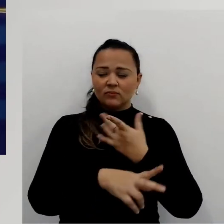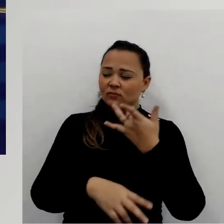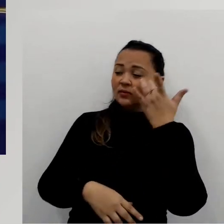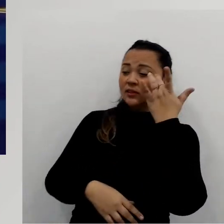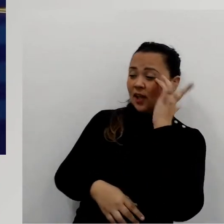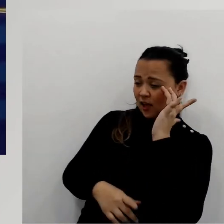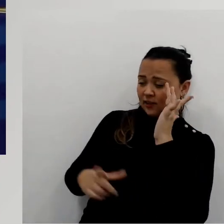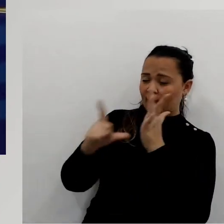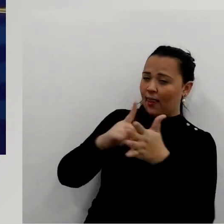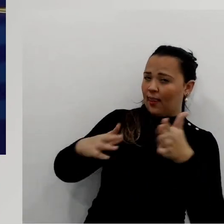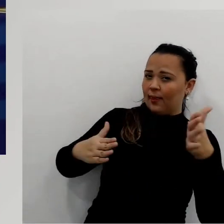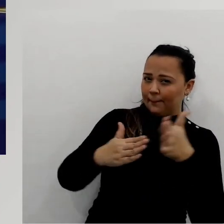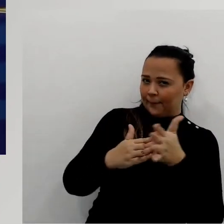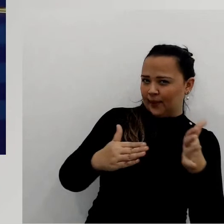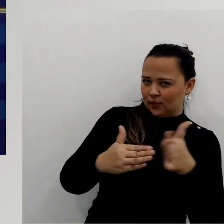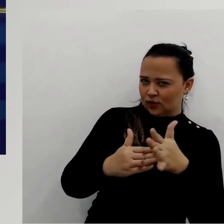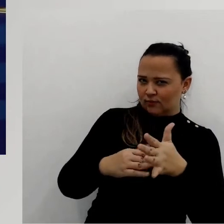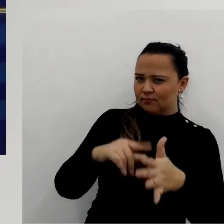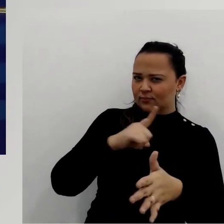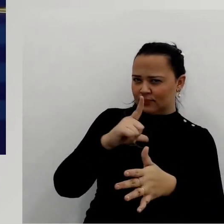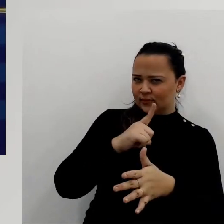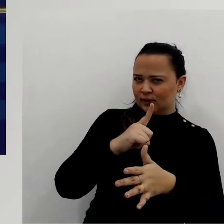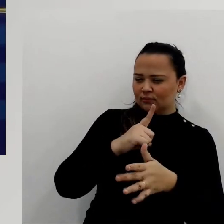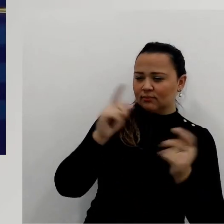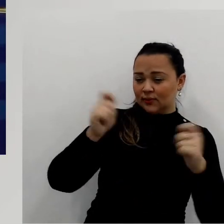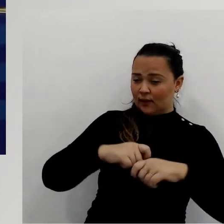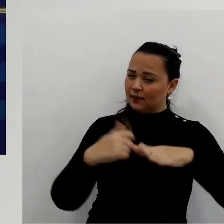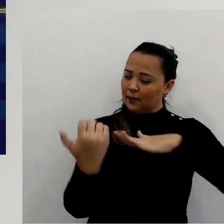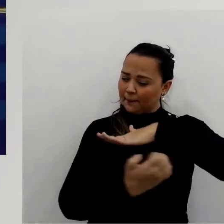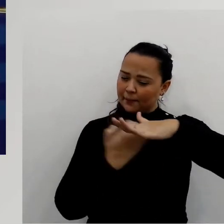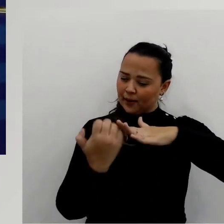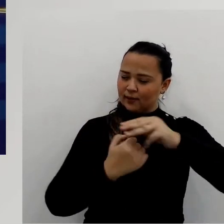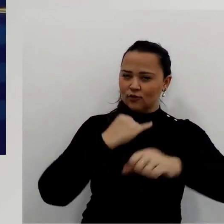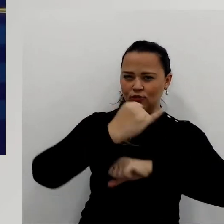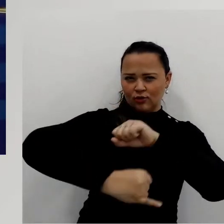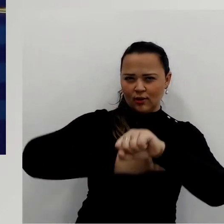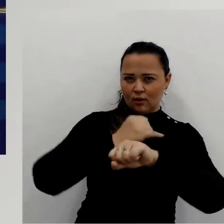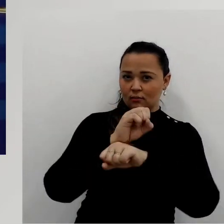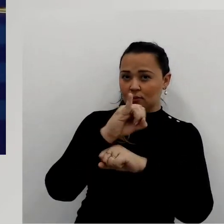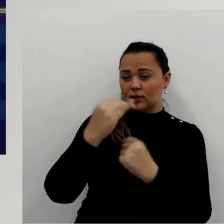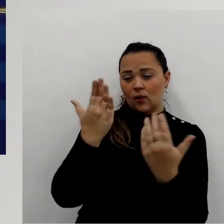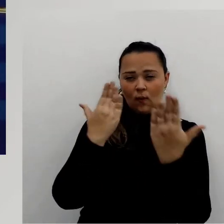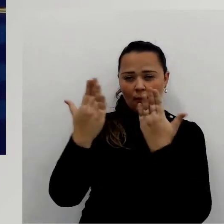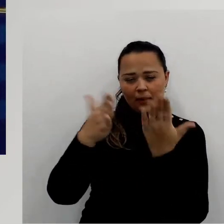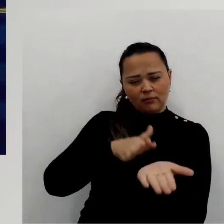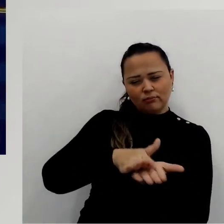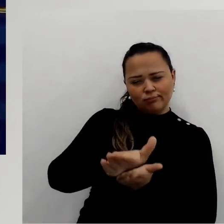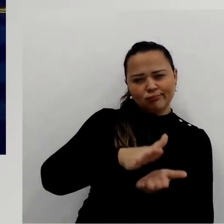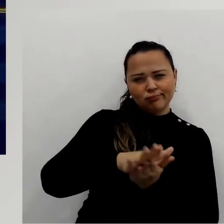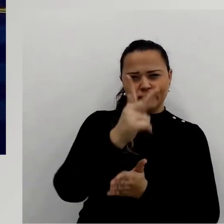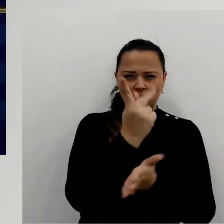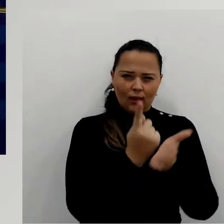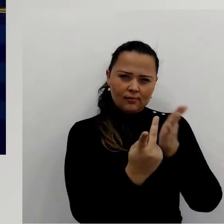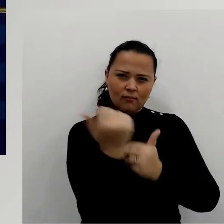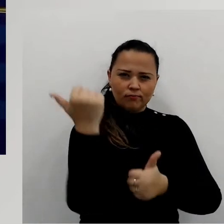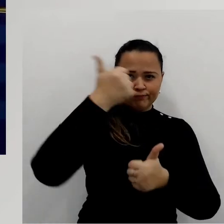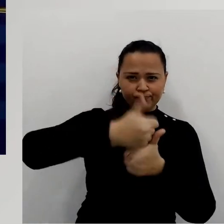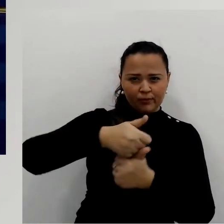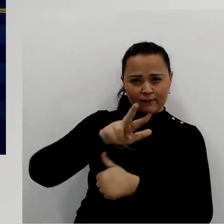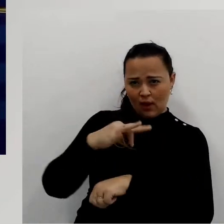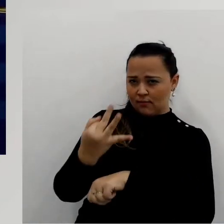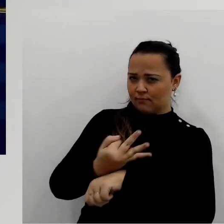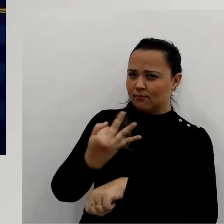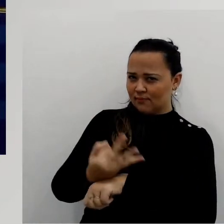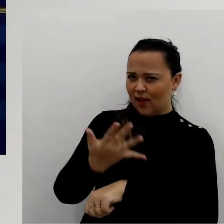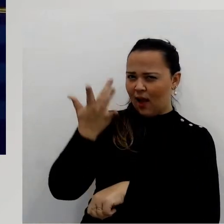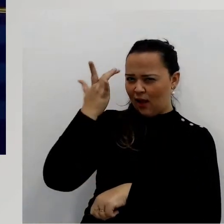Do you consider that the limitations of digital printing when compared to the offset printing will be